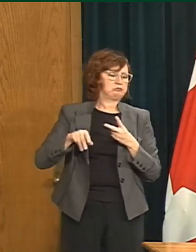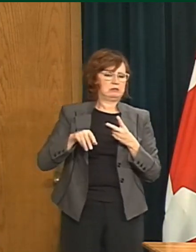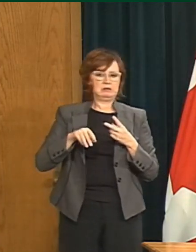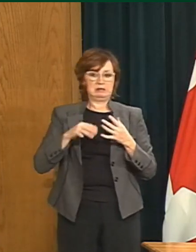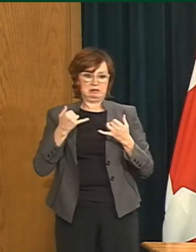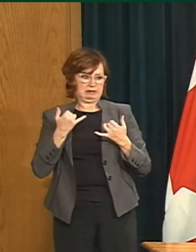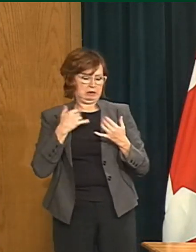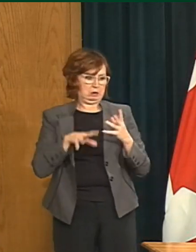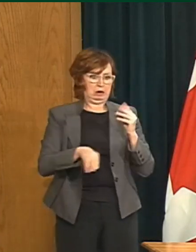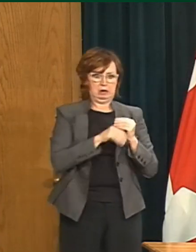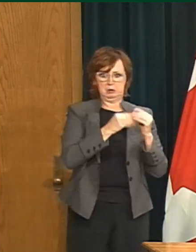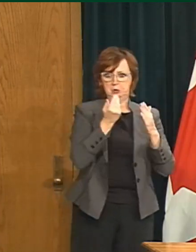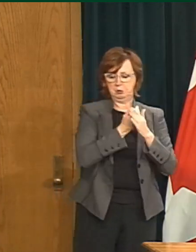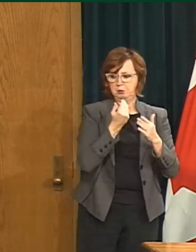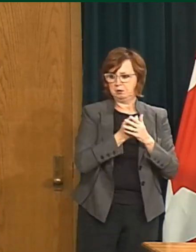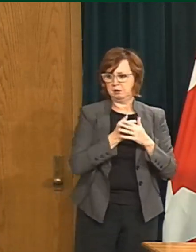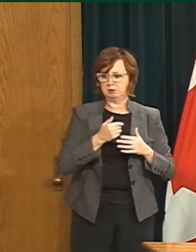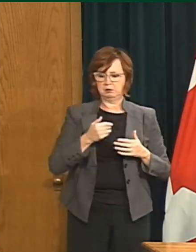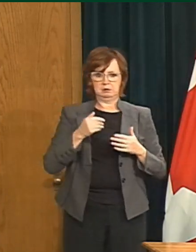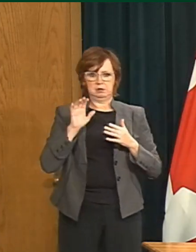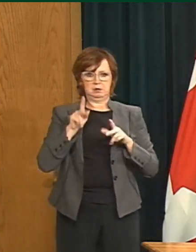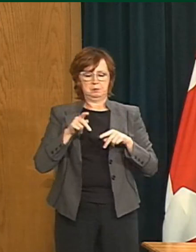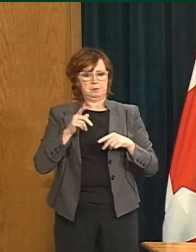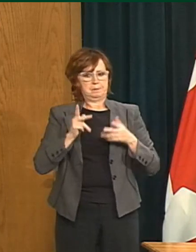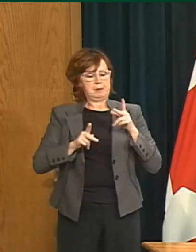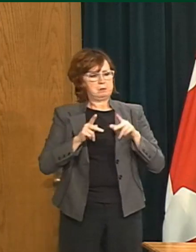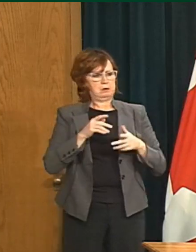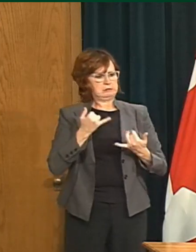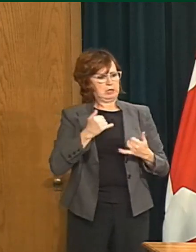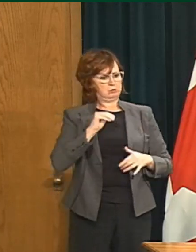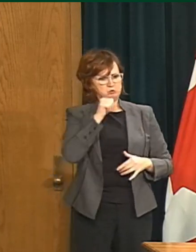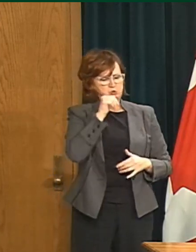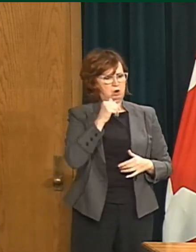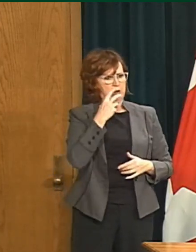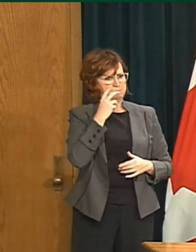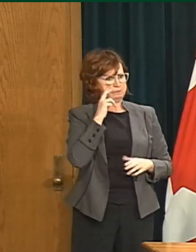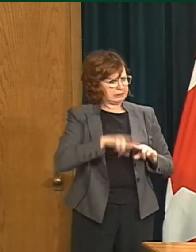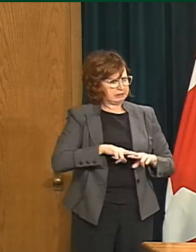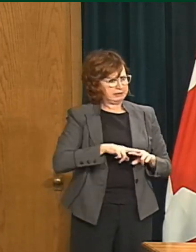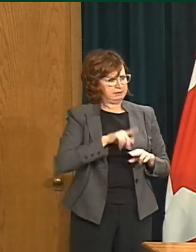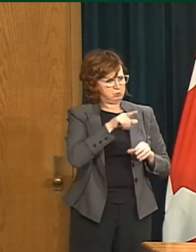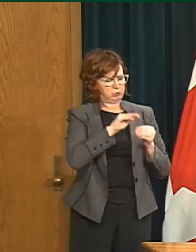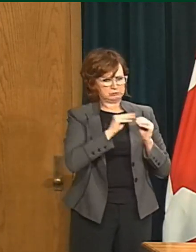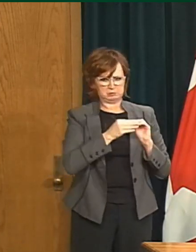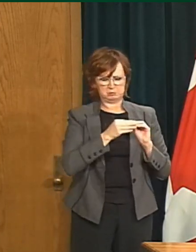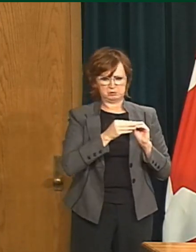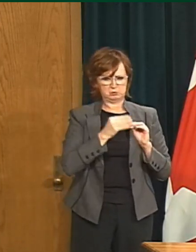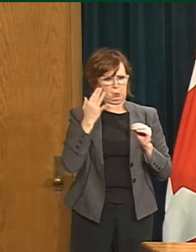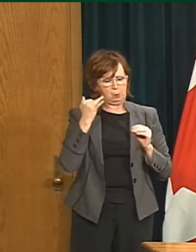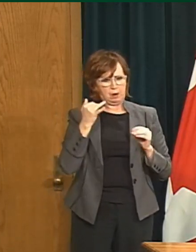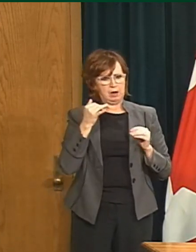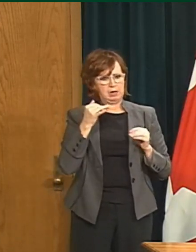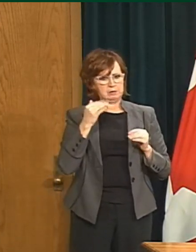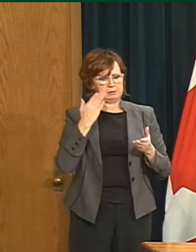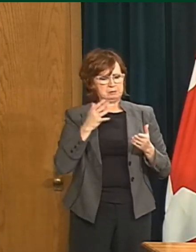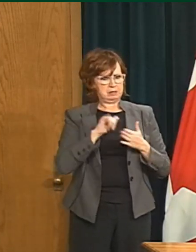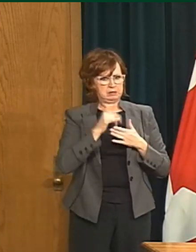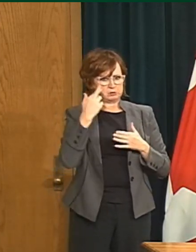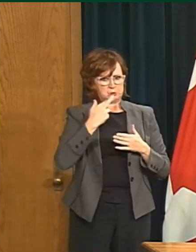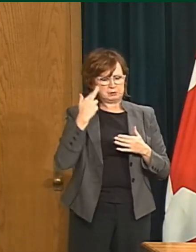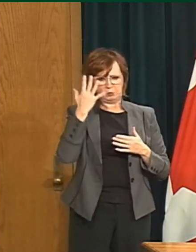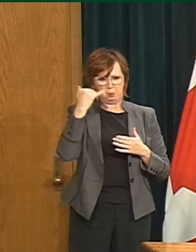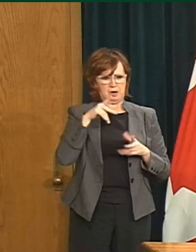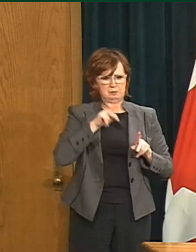people about why they shouldn't be as resistant to projection numbers as they are right now? Well,